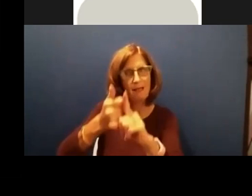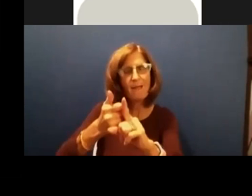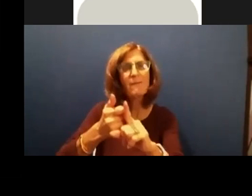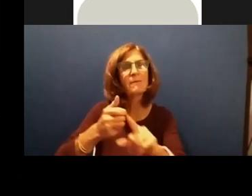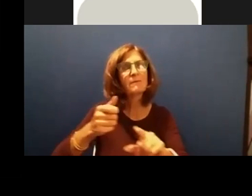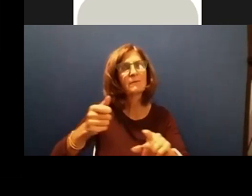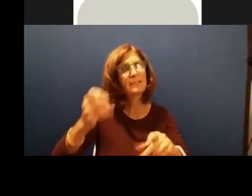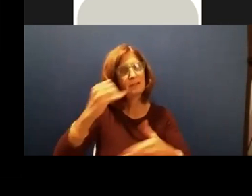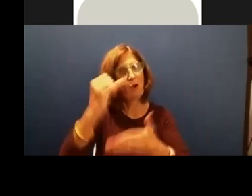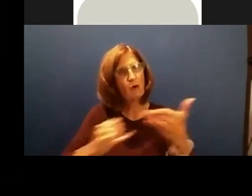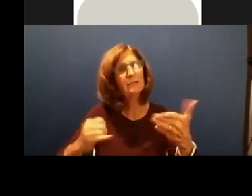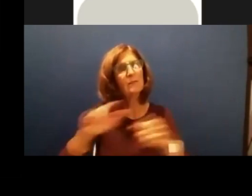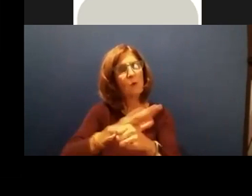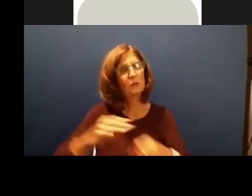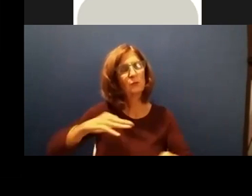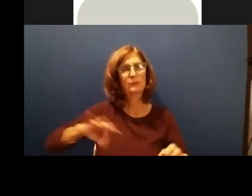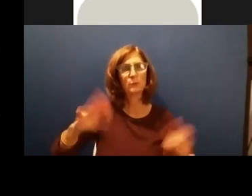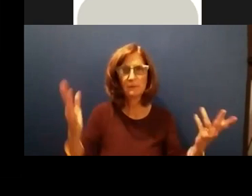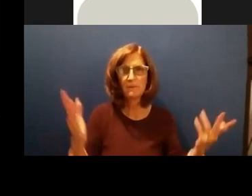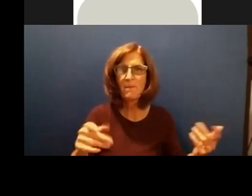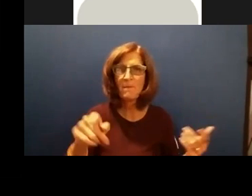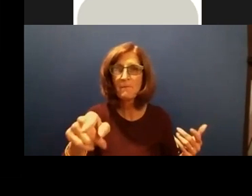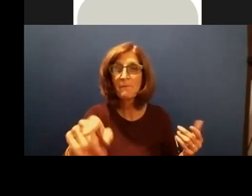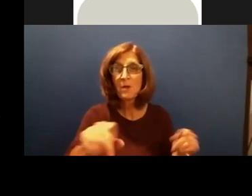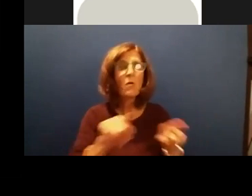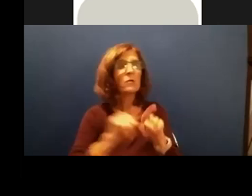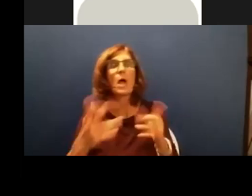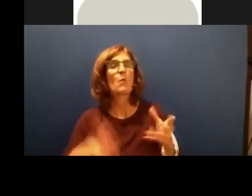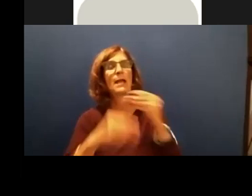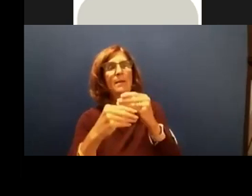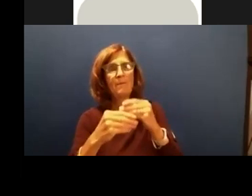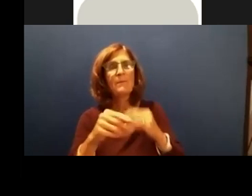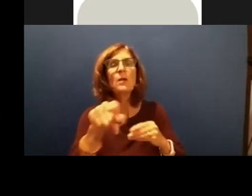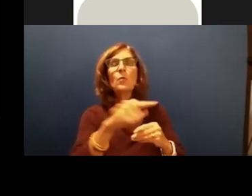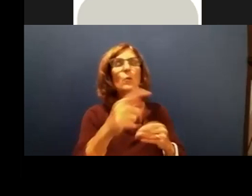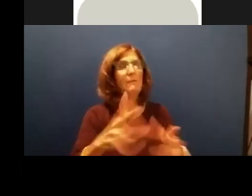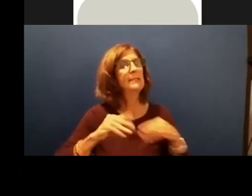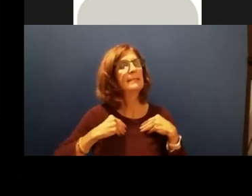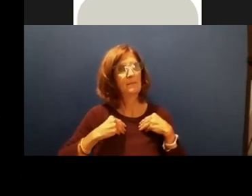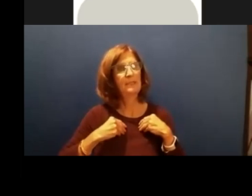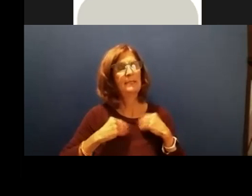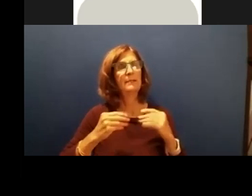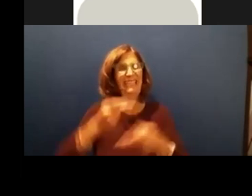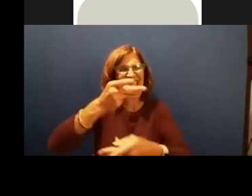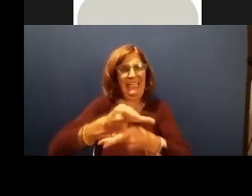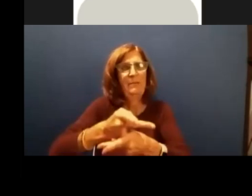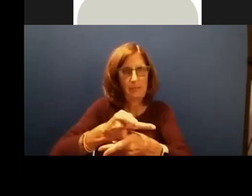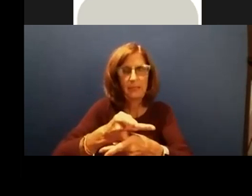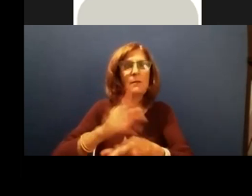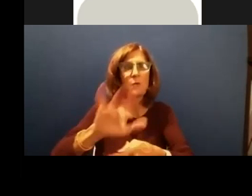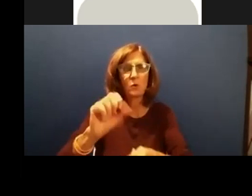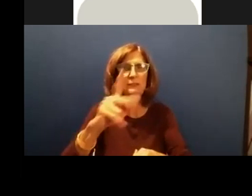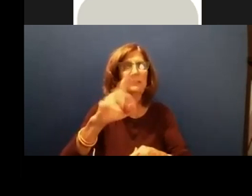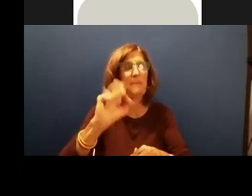Andrew? One additional thing to note, we've also taken on the long-term maintenance obligations of all the public URA-owned spaces within Southside